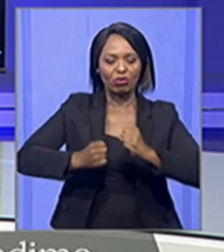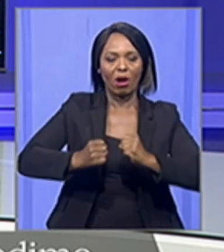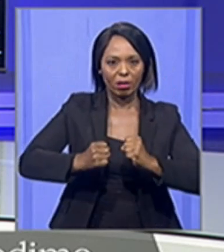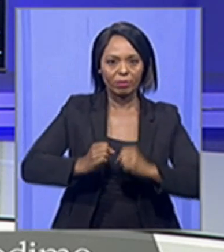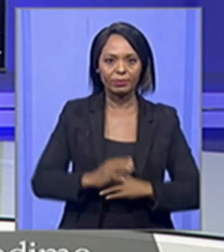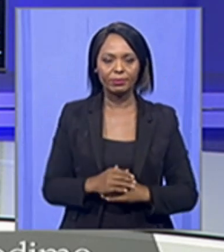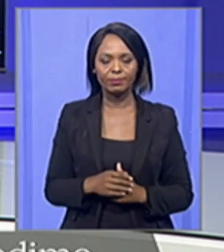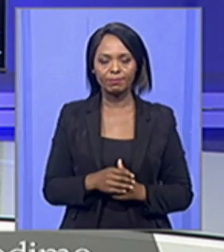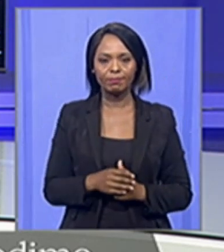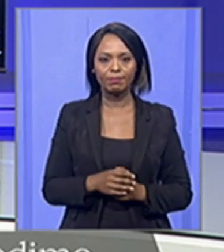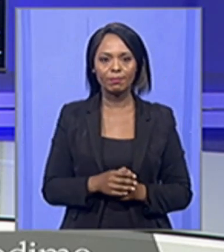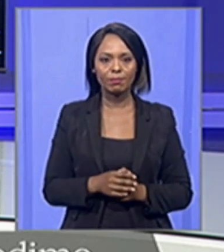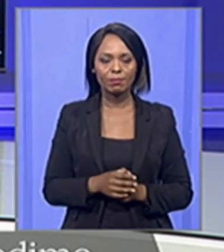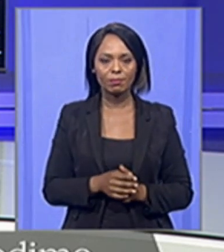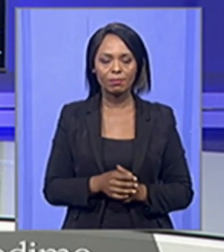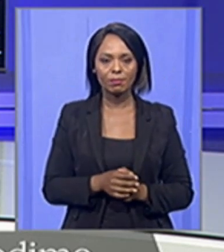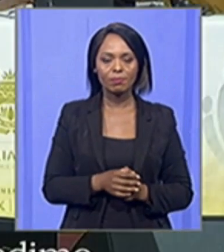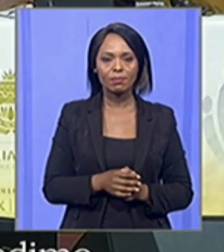gara.